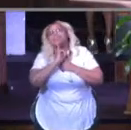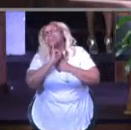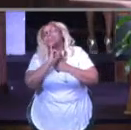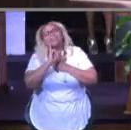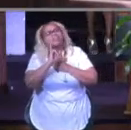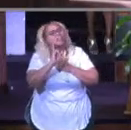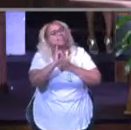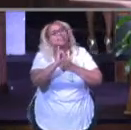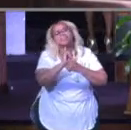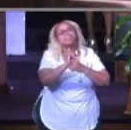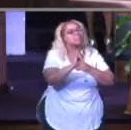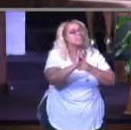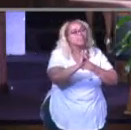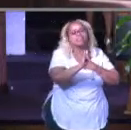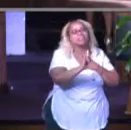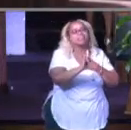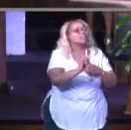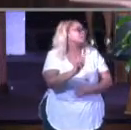God